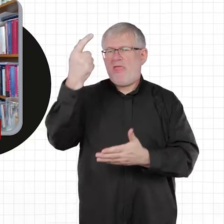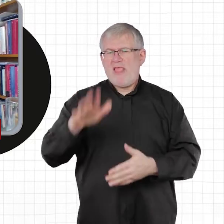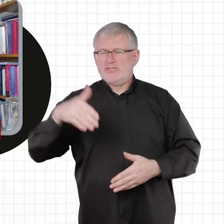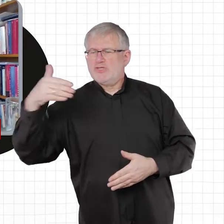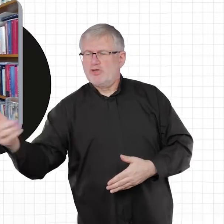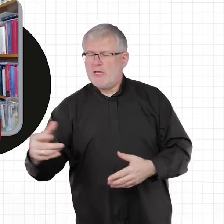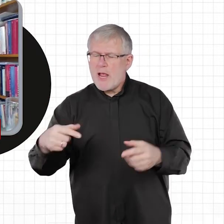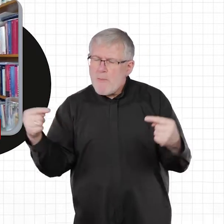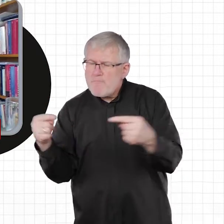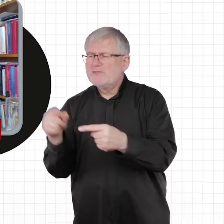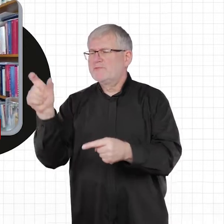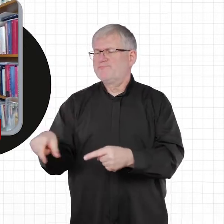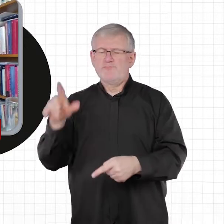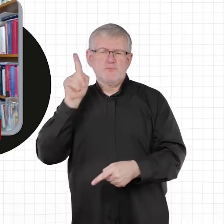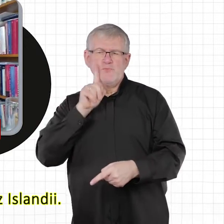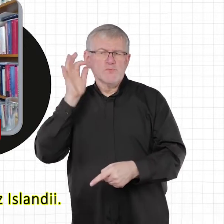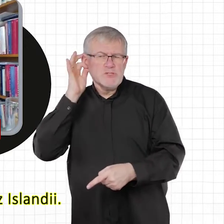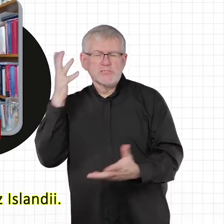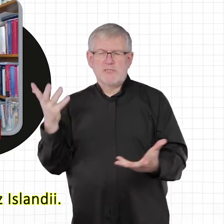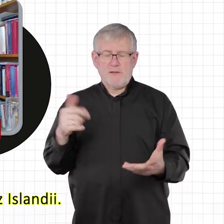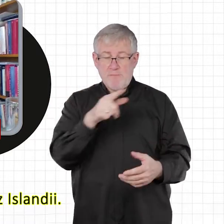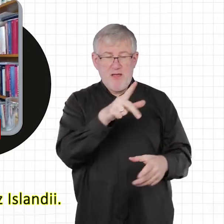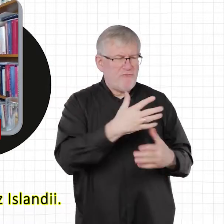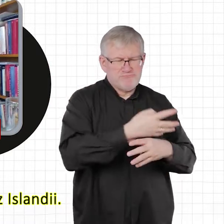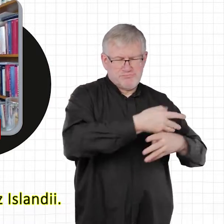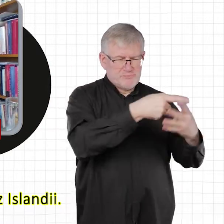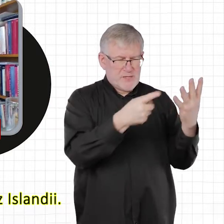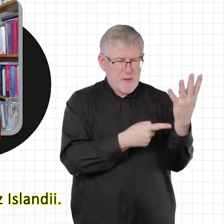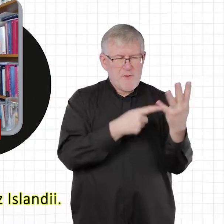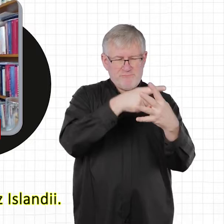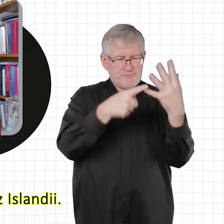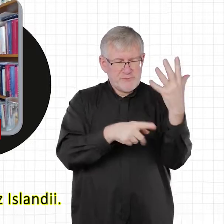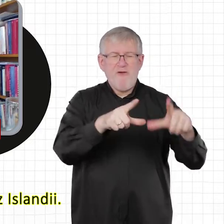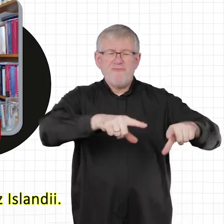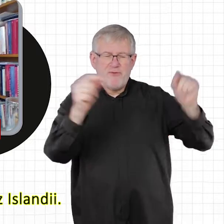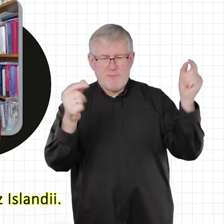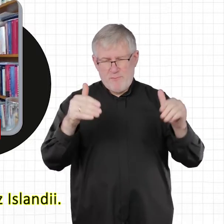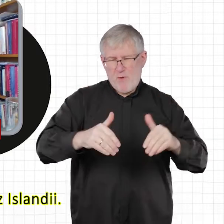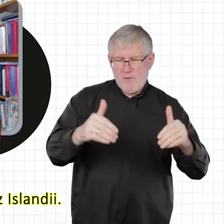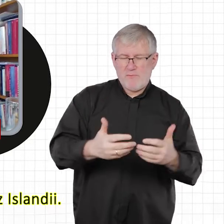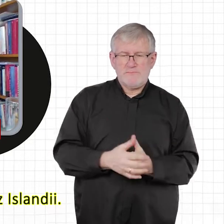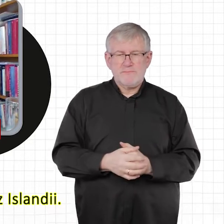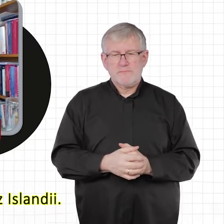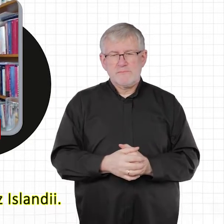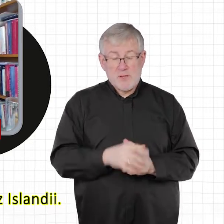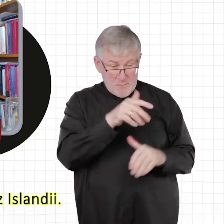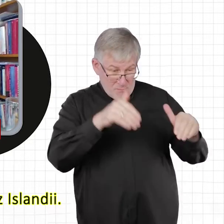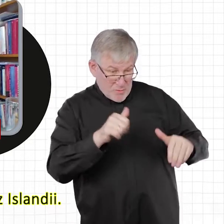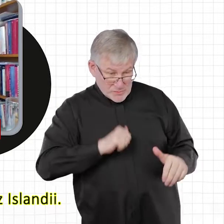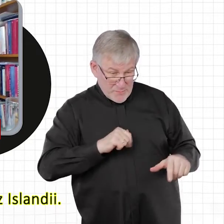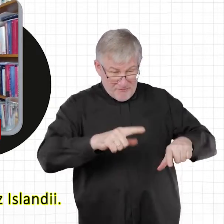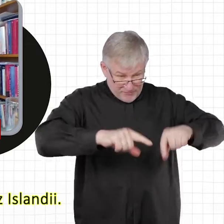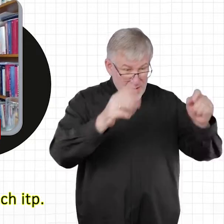Yeah, right now I'm thinking about the Polish teenagers. So I think that they want the same things as Icelandic teenagers.